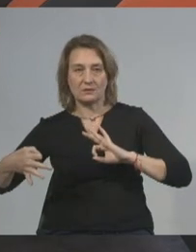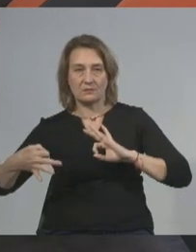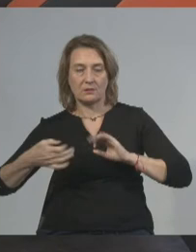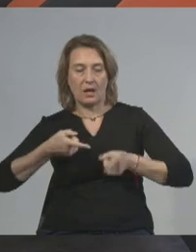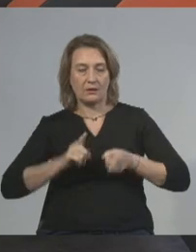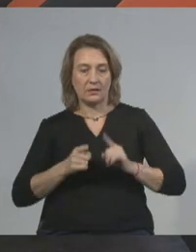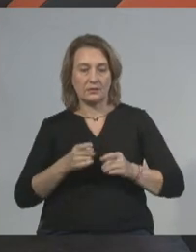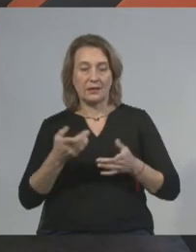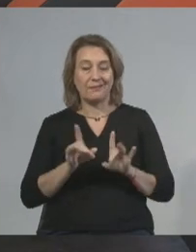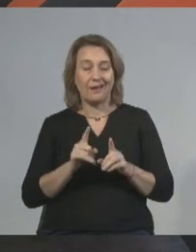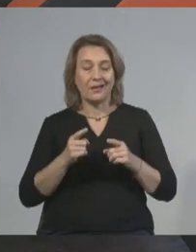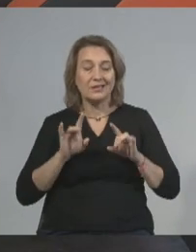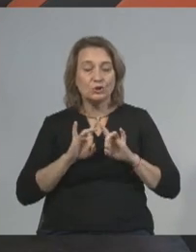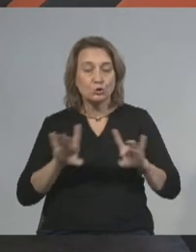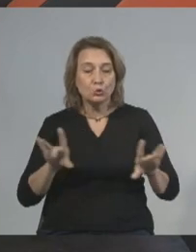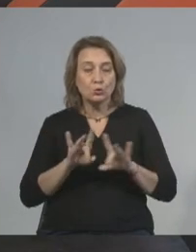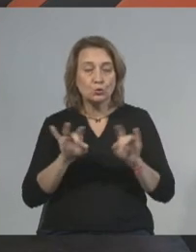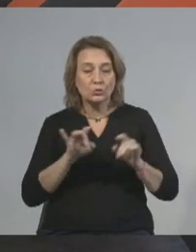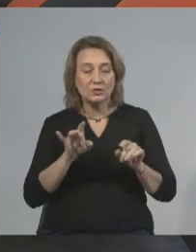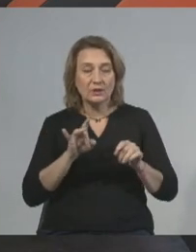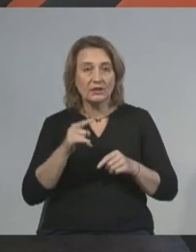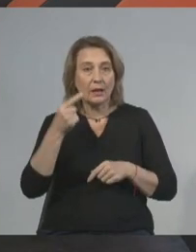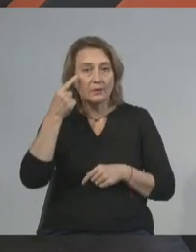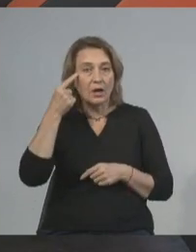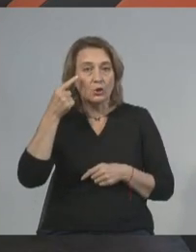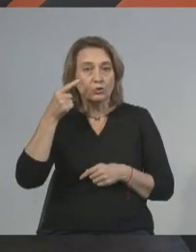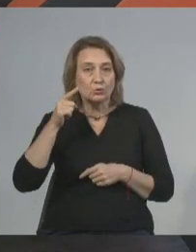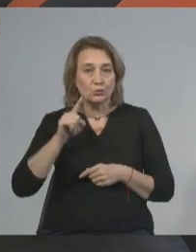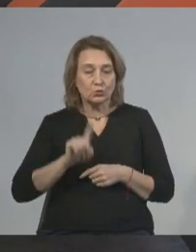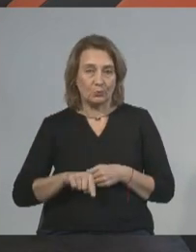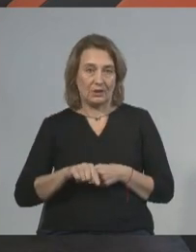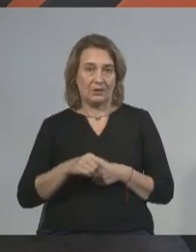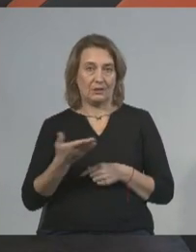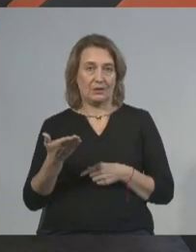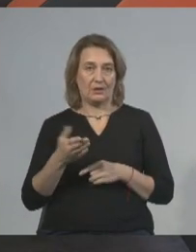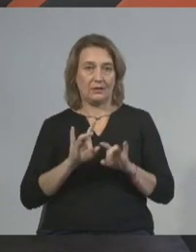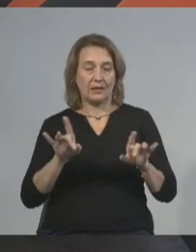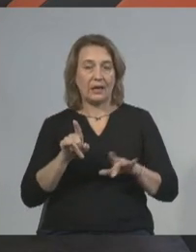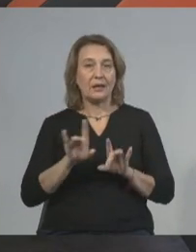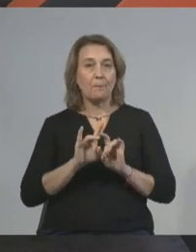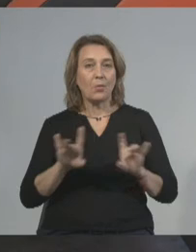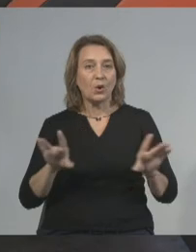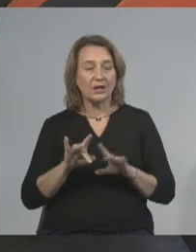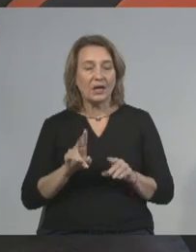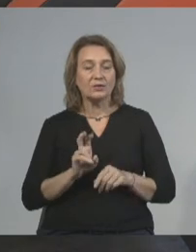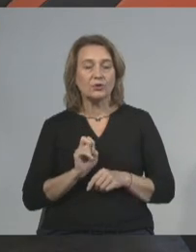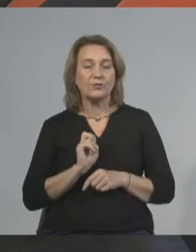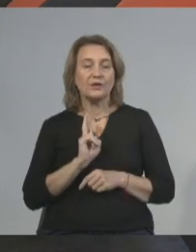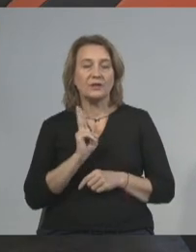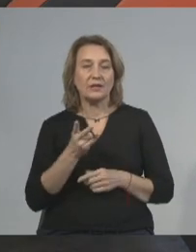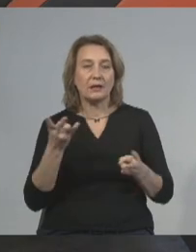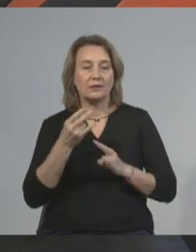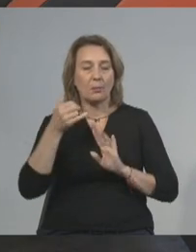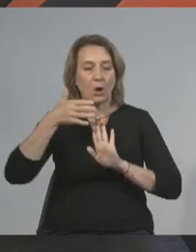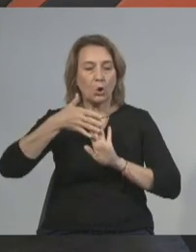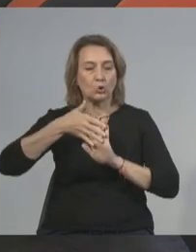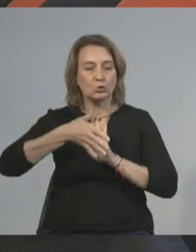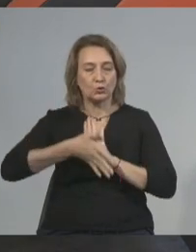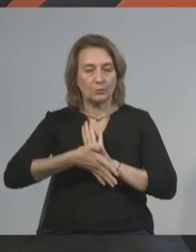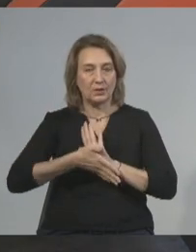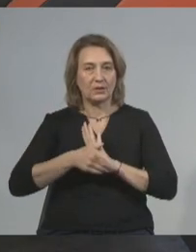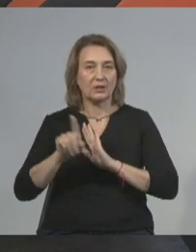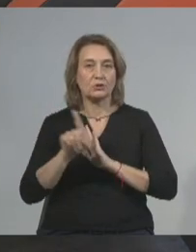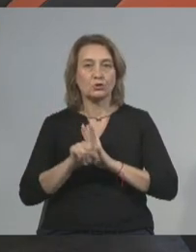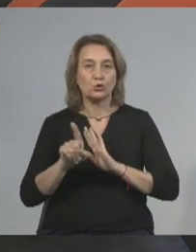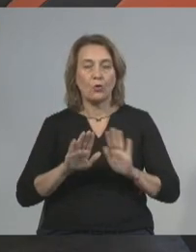instruction to understanding of the reality and this is what they are doing with the history so they are explaining the way we are to